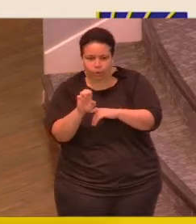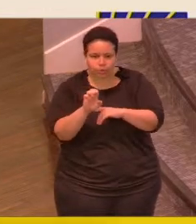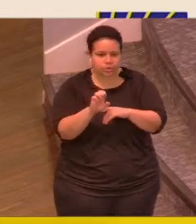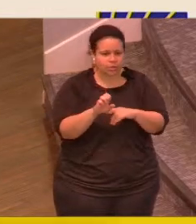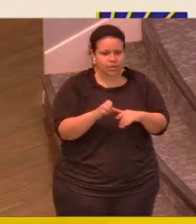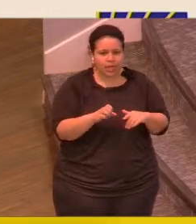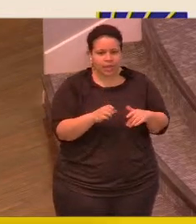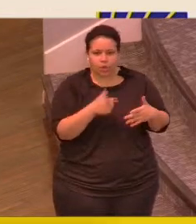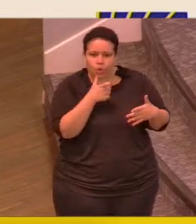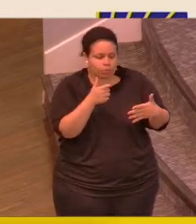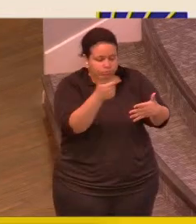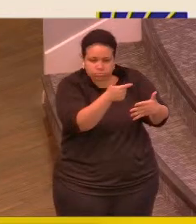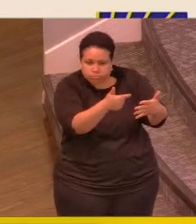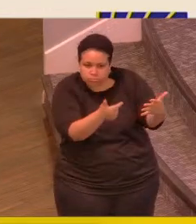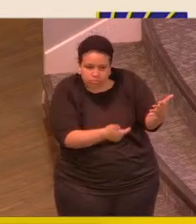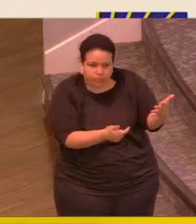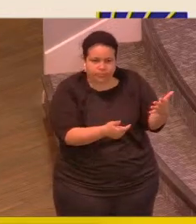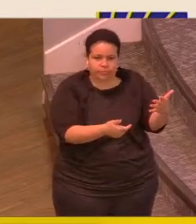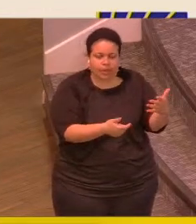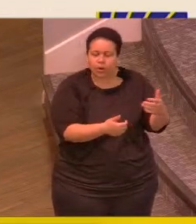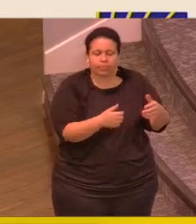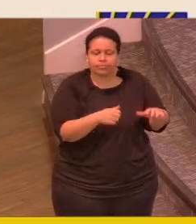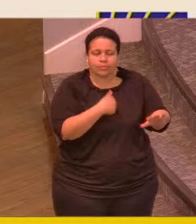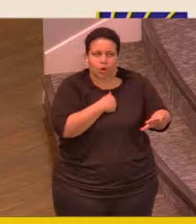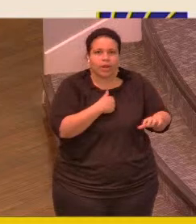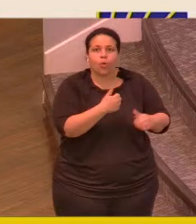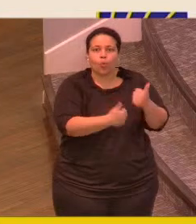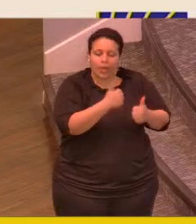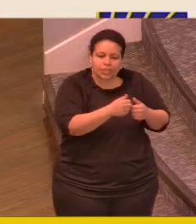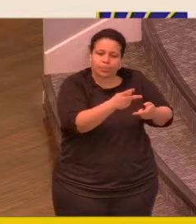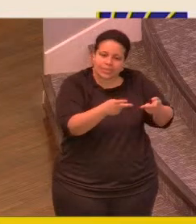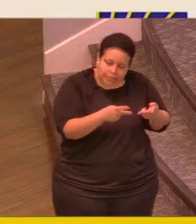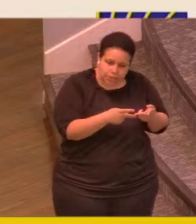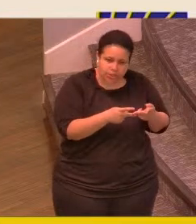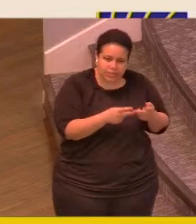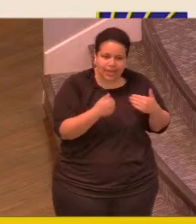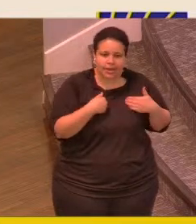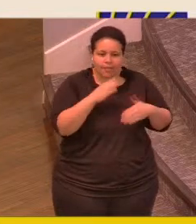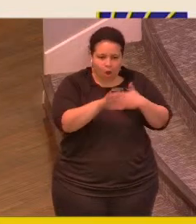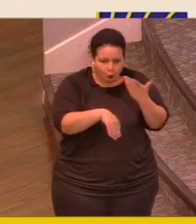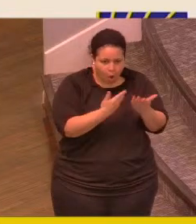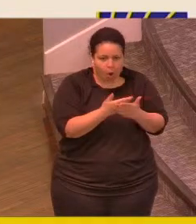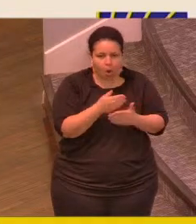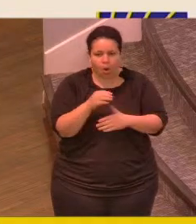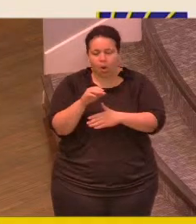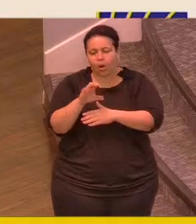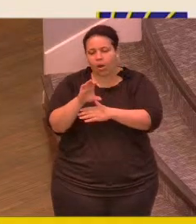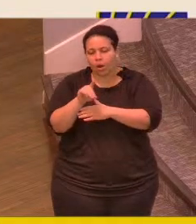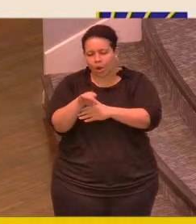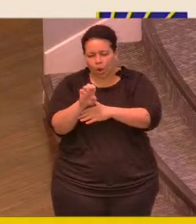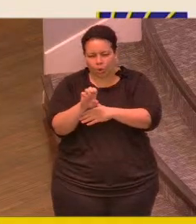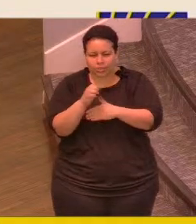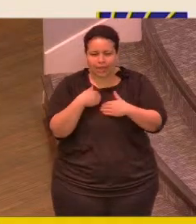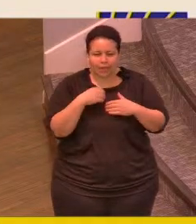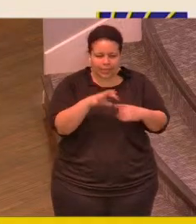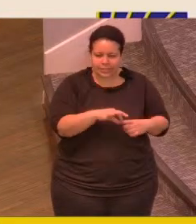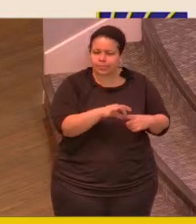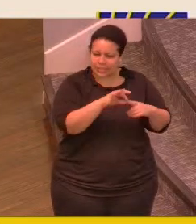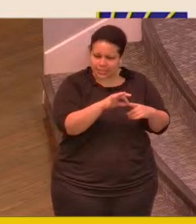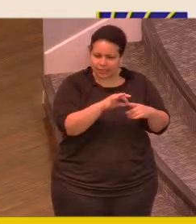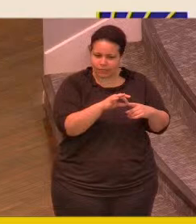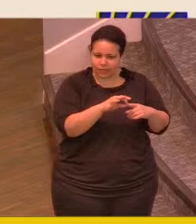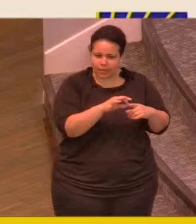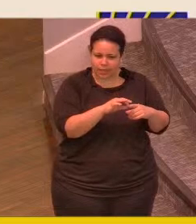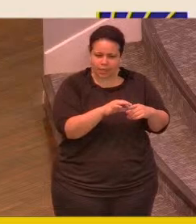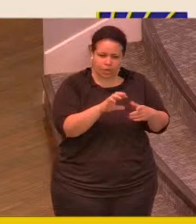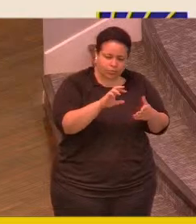or then we also have all of our codes and kind of do a unique lookup and say, yeah, these are the ones that aren't covered. I